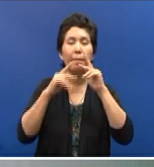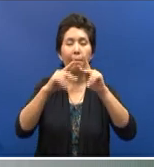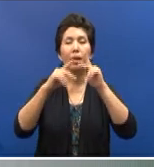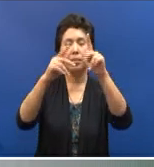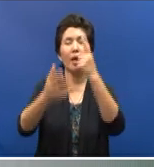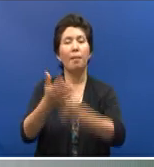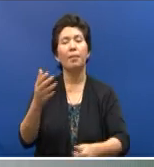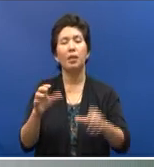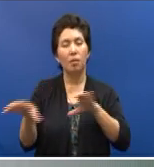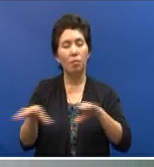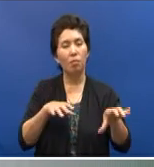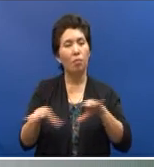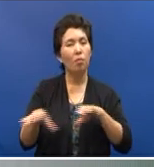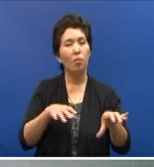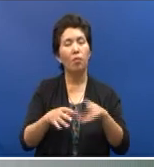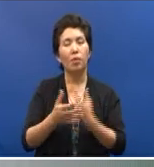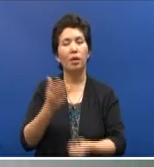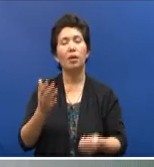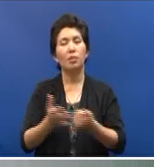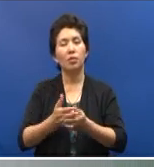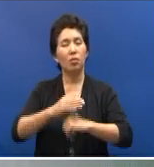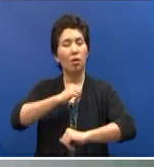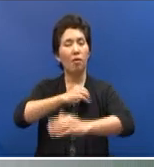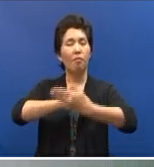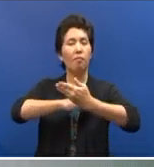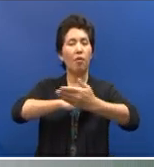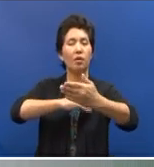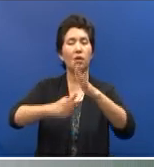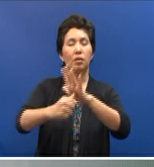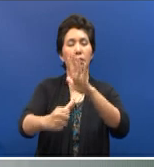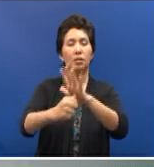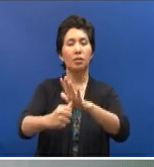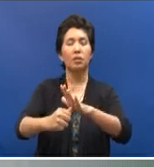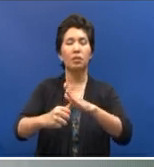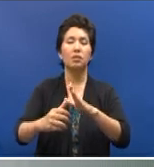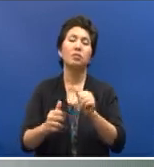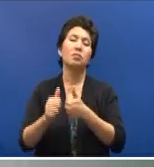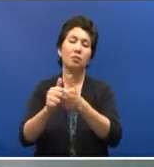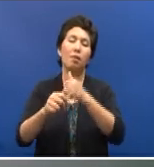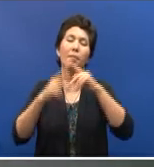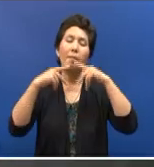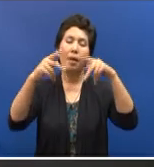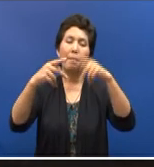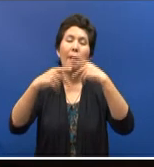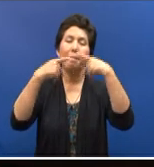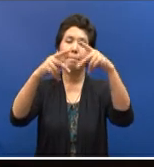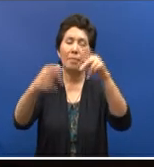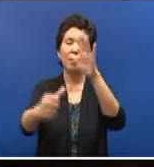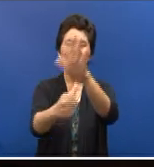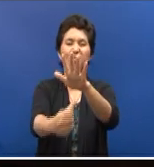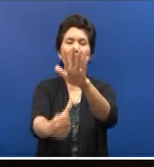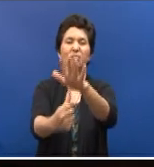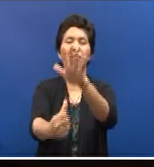do whatever they can in order to avoid to be criticized by the public or to avoid the public